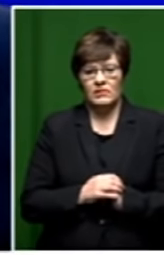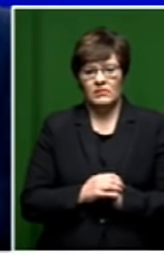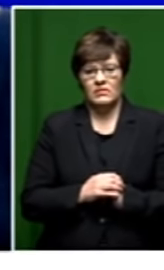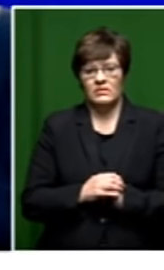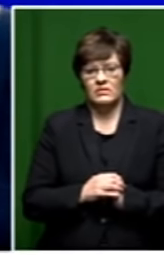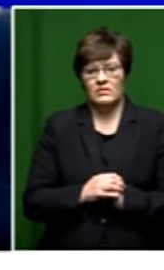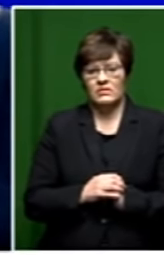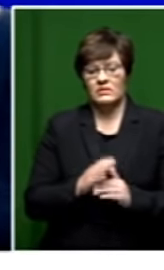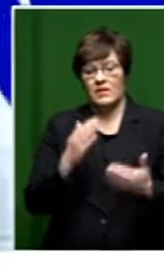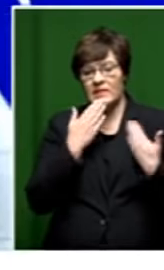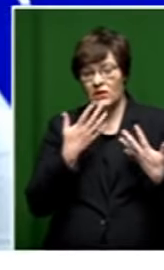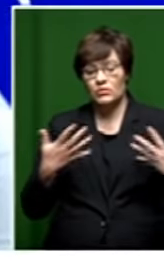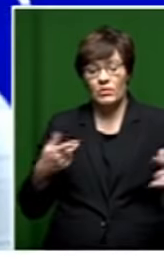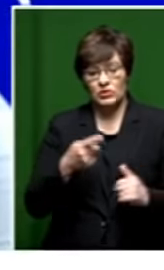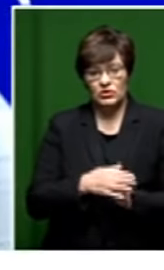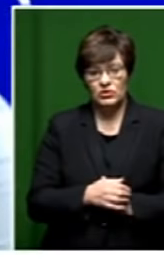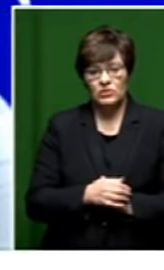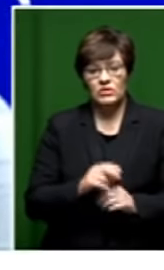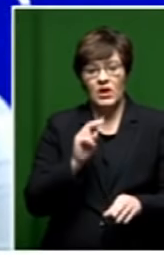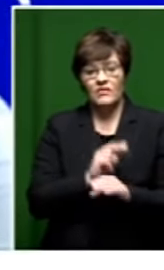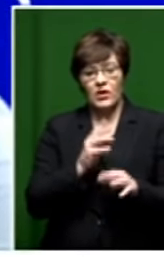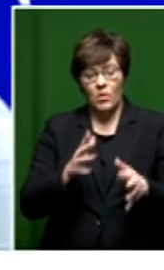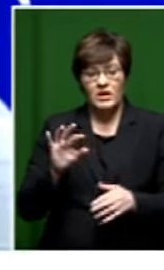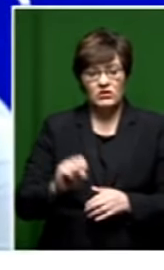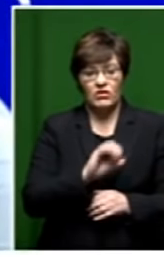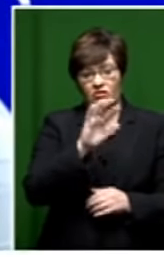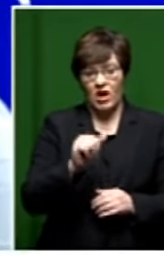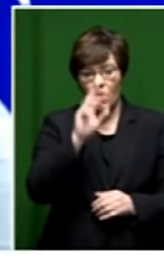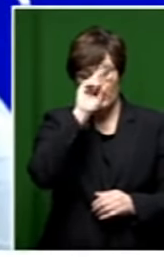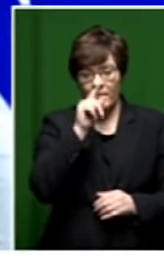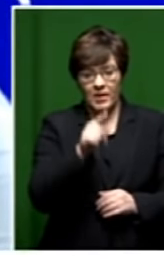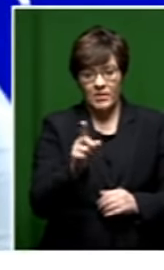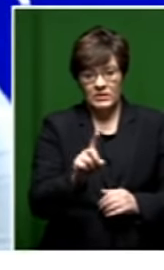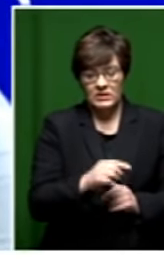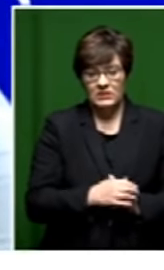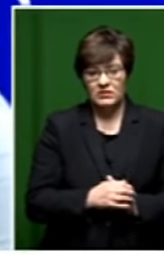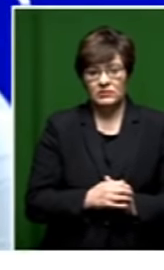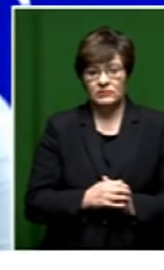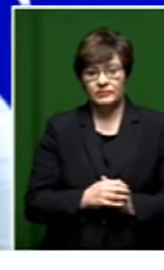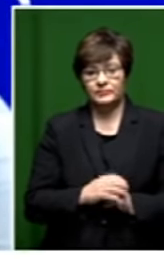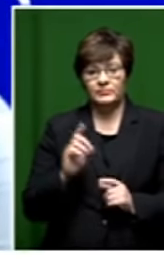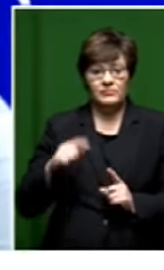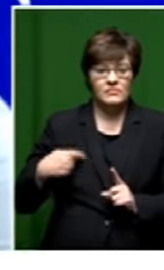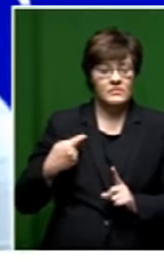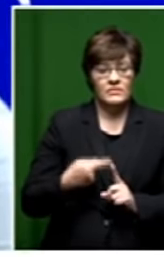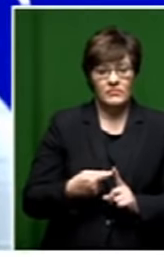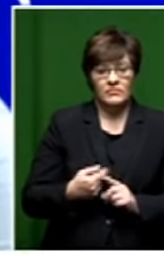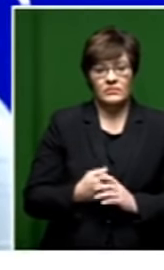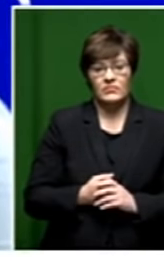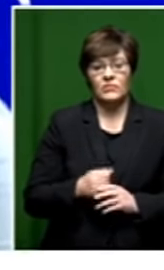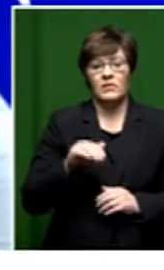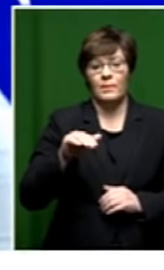Thank you so much for that. And I think the viewers in South Africa will remember that, for quite some time,